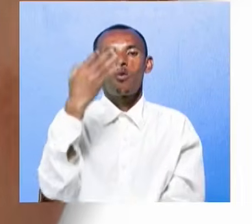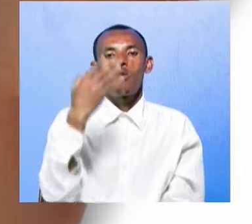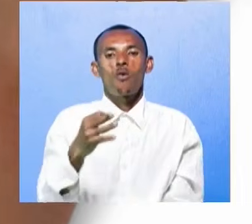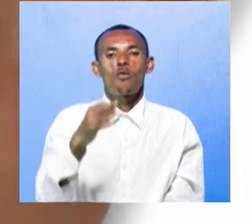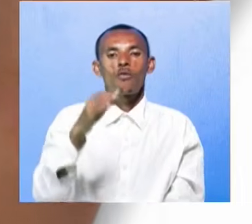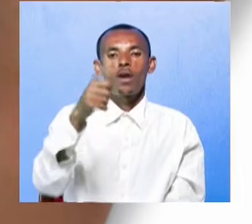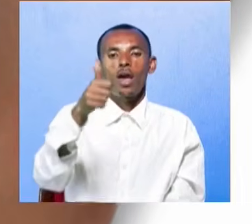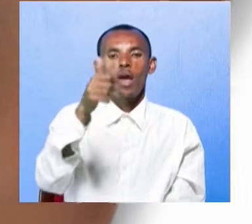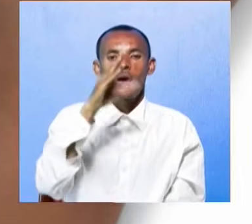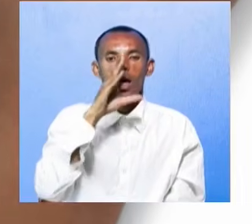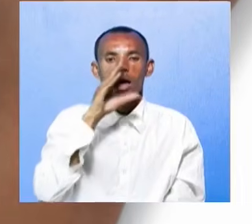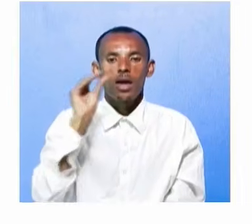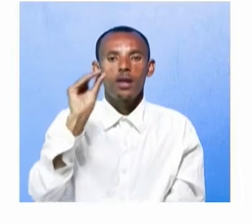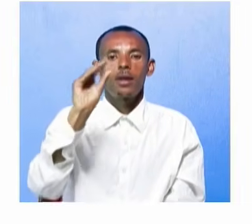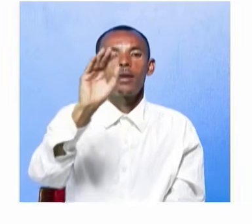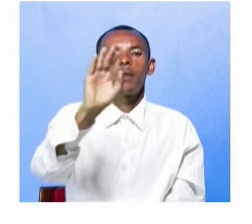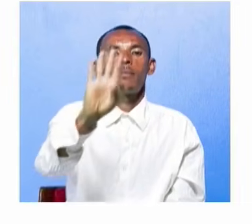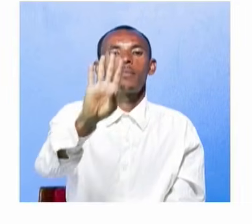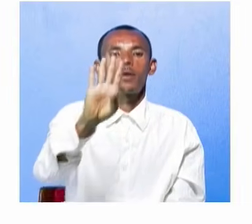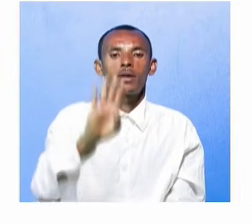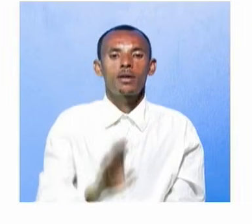A and B.